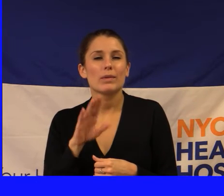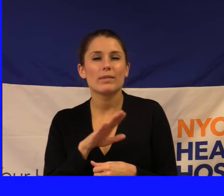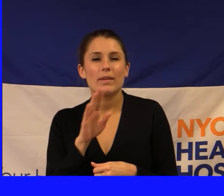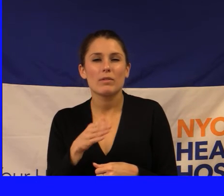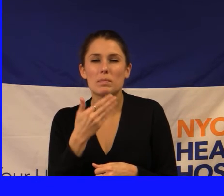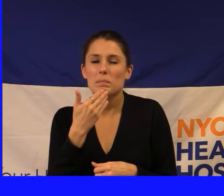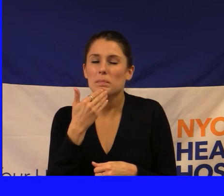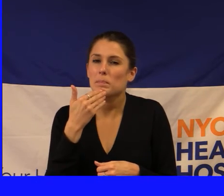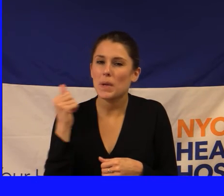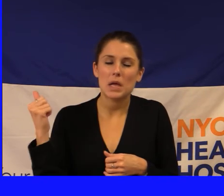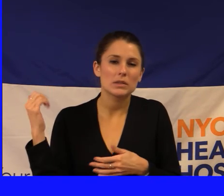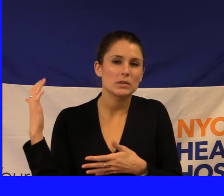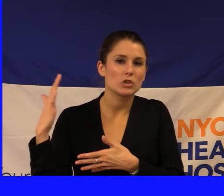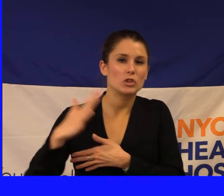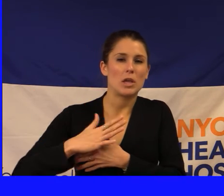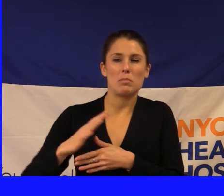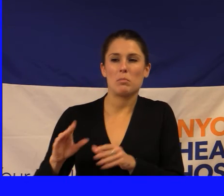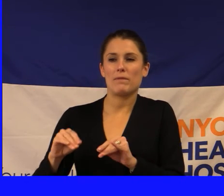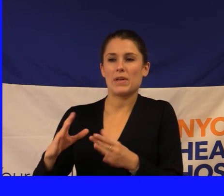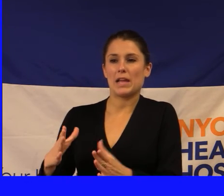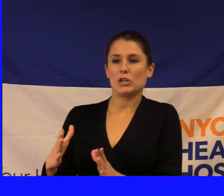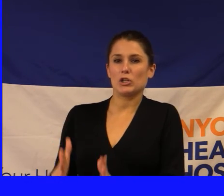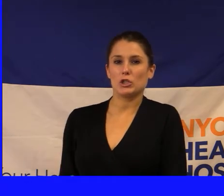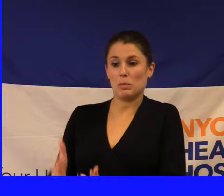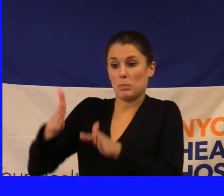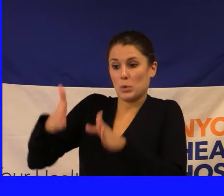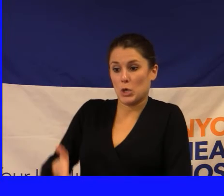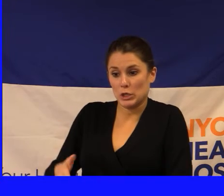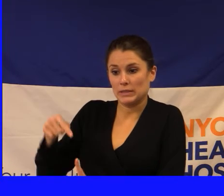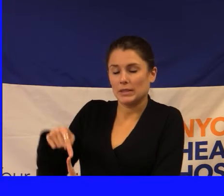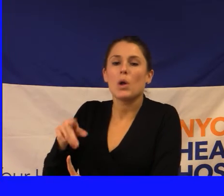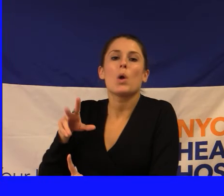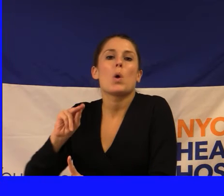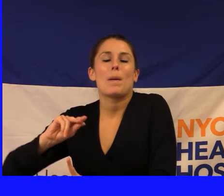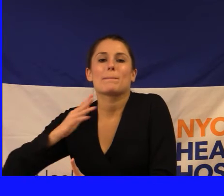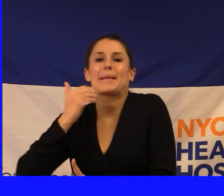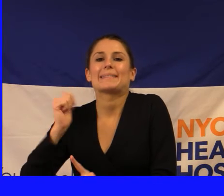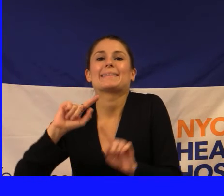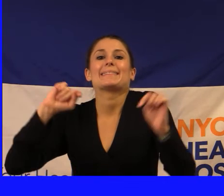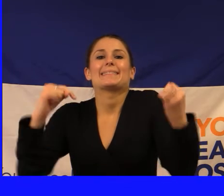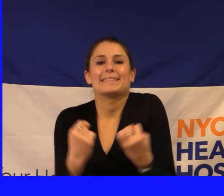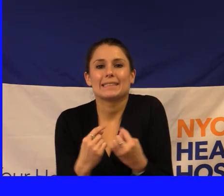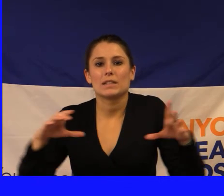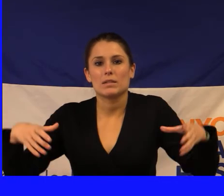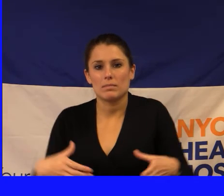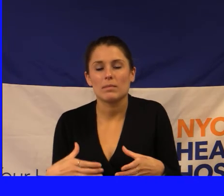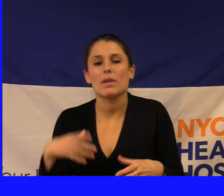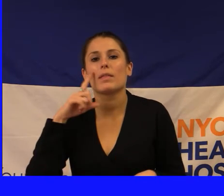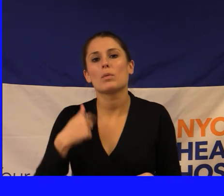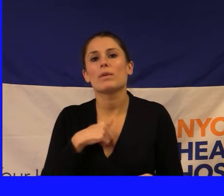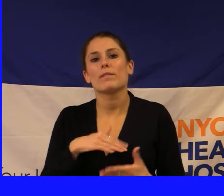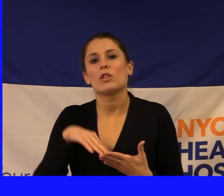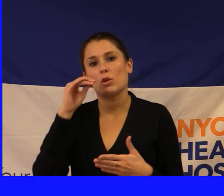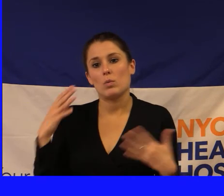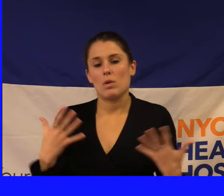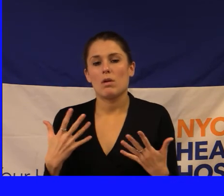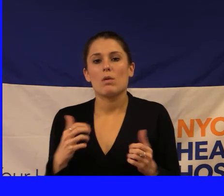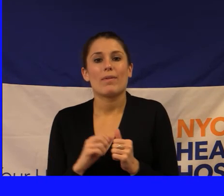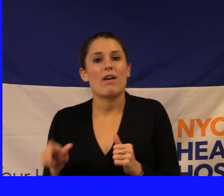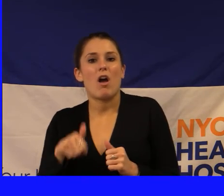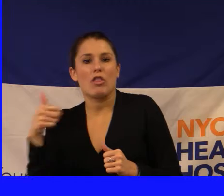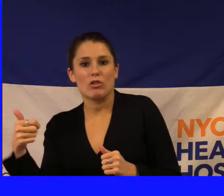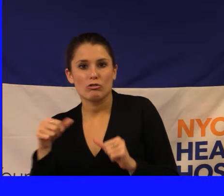will always be an optimal team. I think we've learned that in other chronic illnesses, certainly in